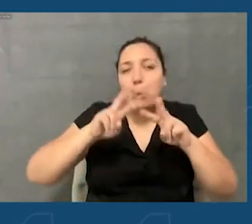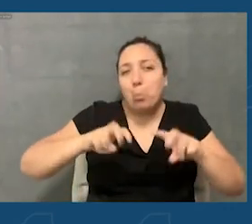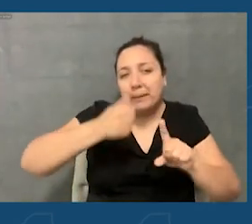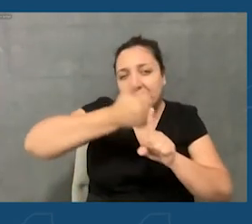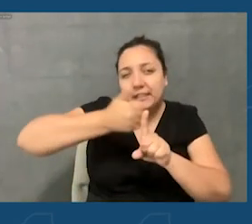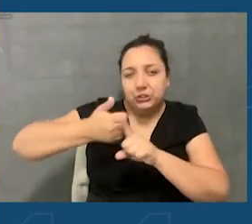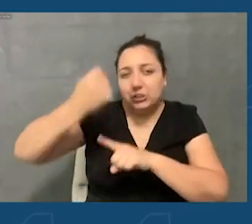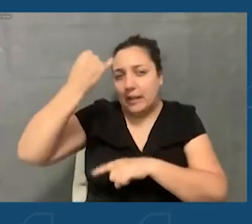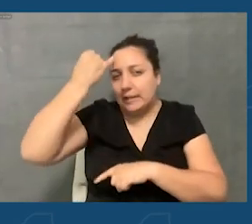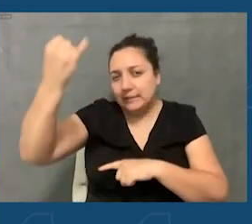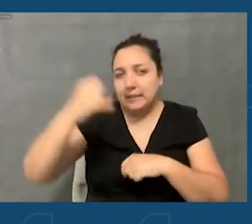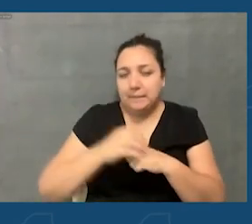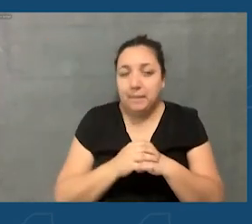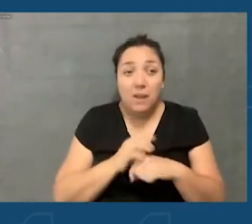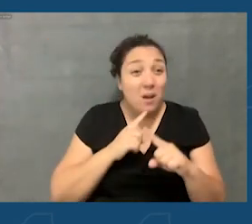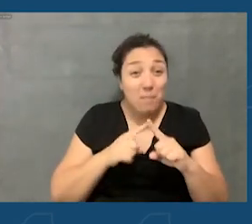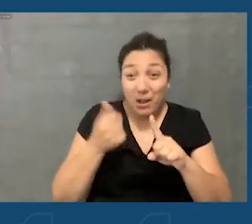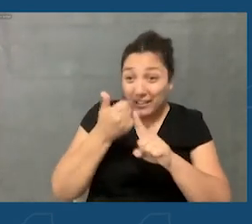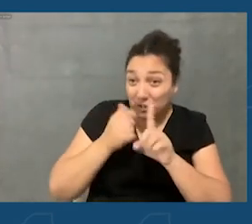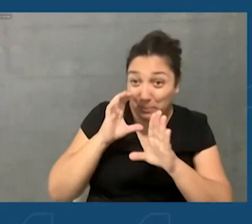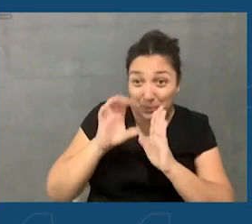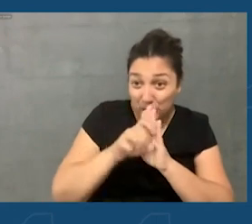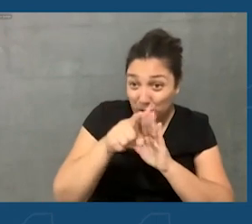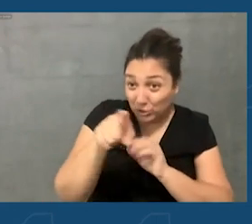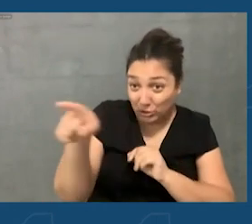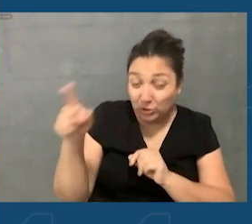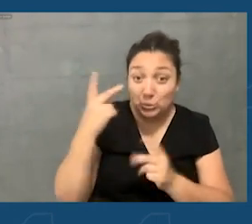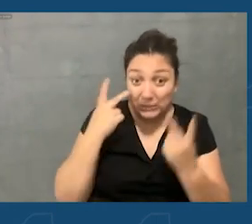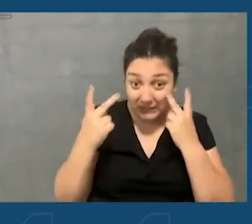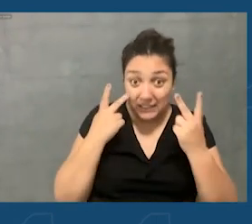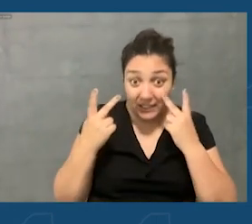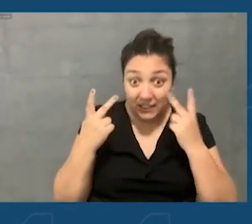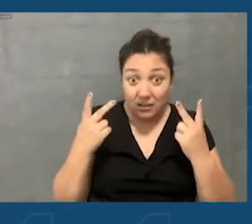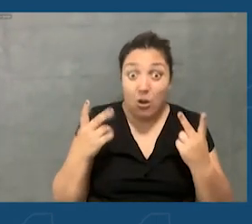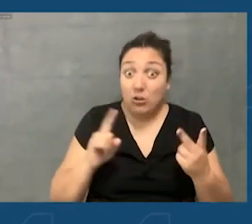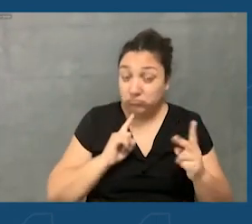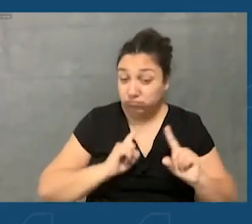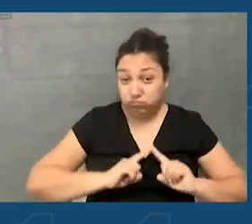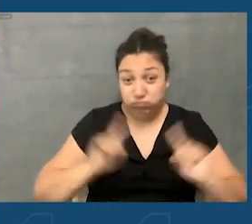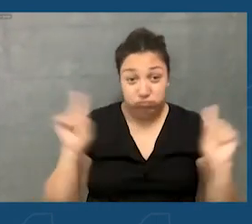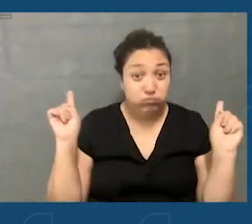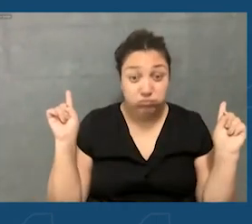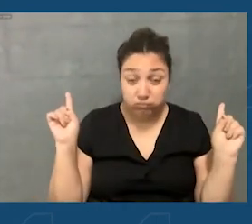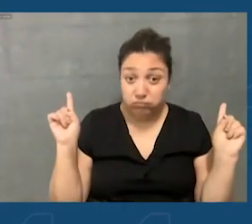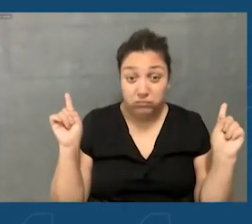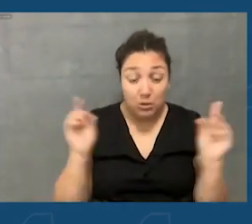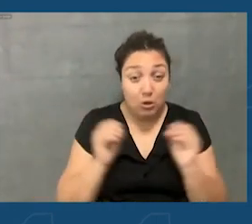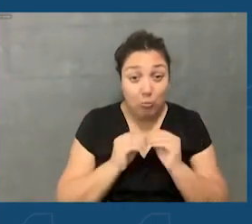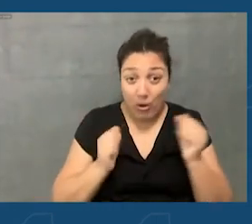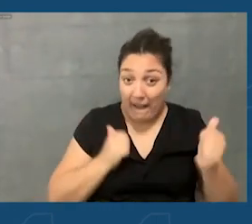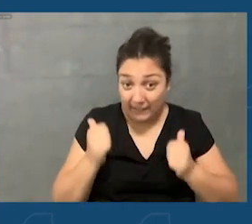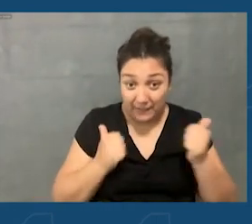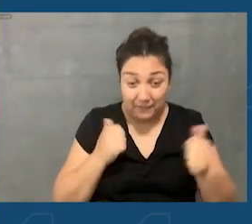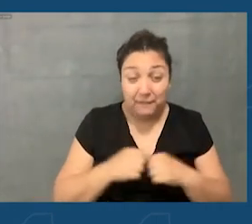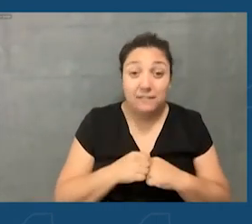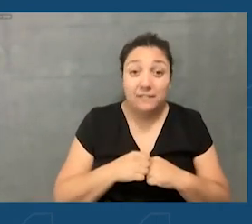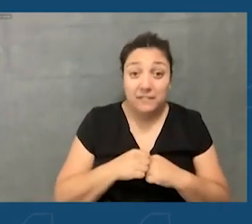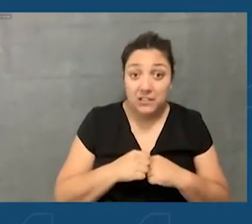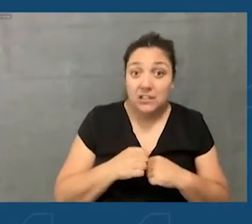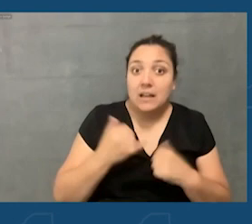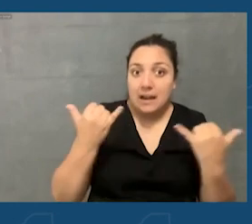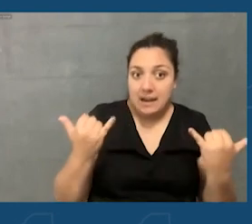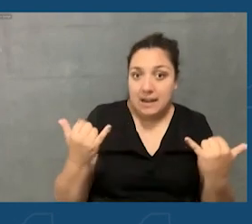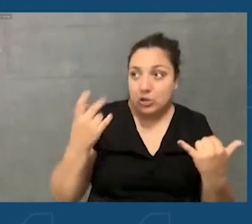in any version of this, there is a dramatically different, more active Penn. And here's an entrance from 8th